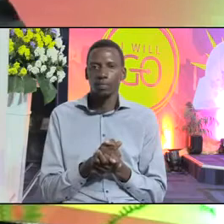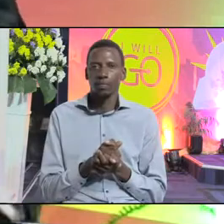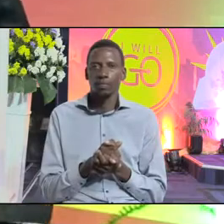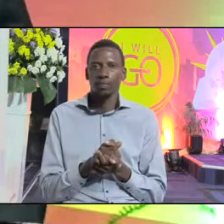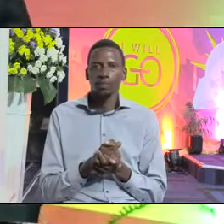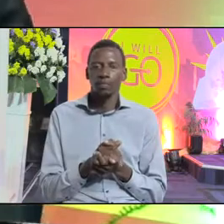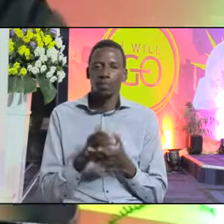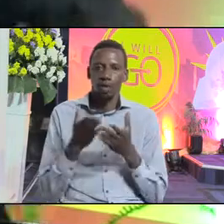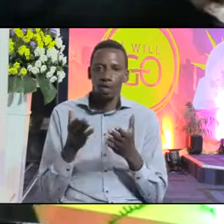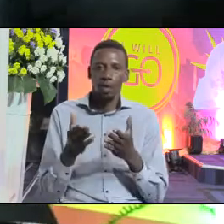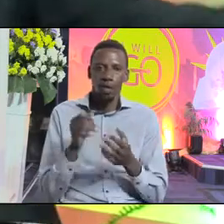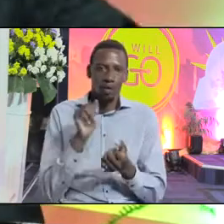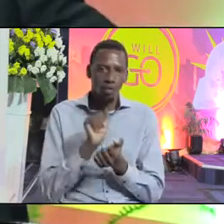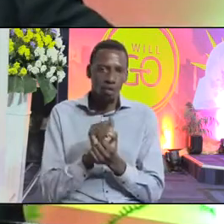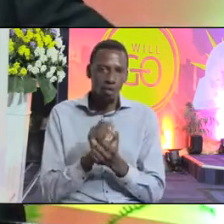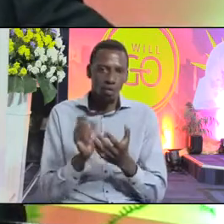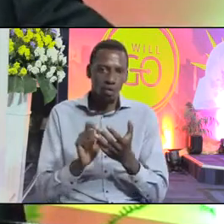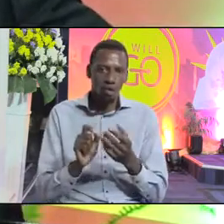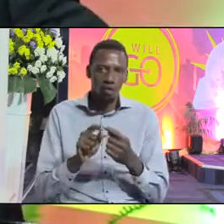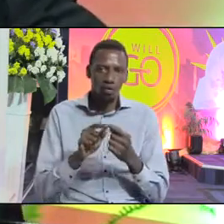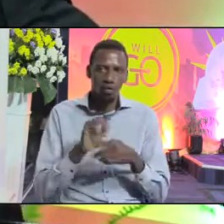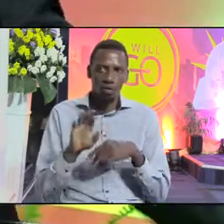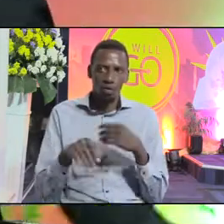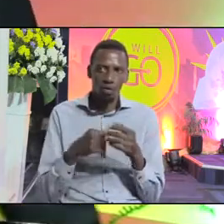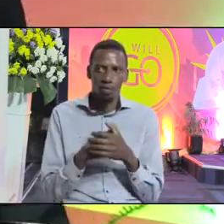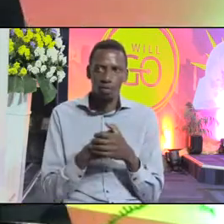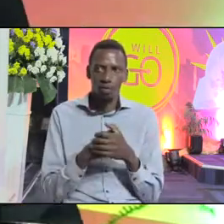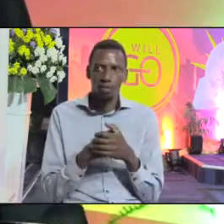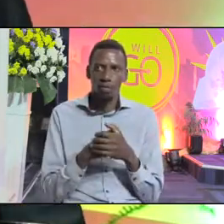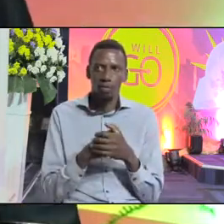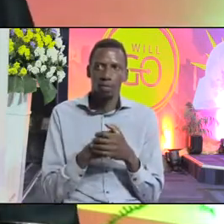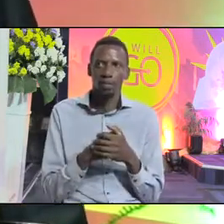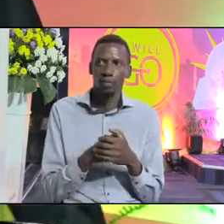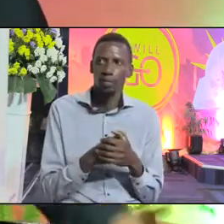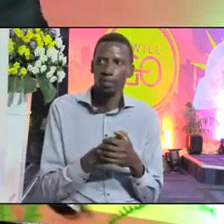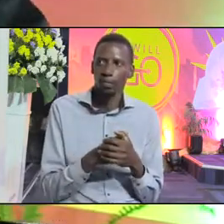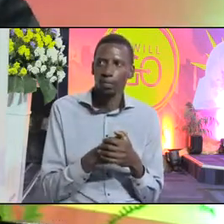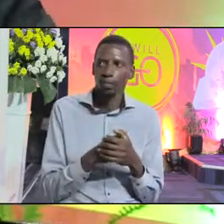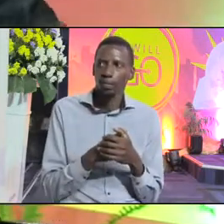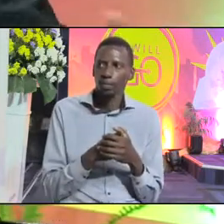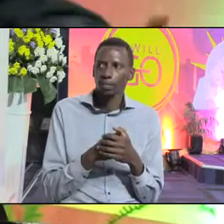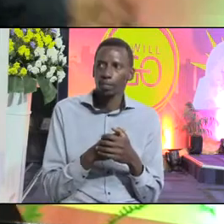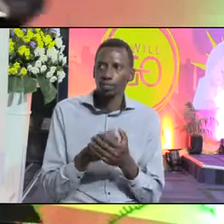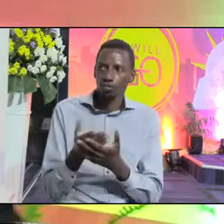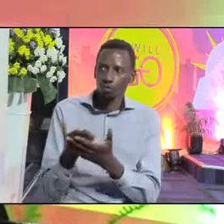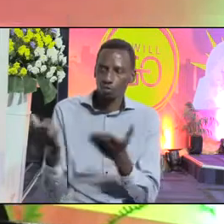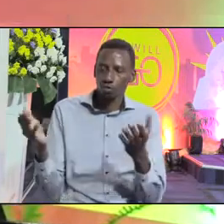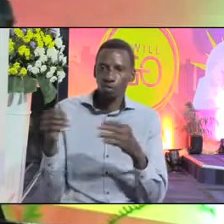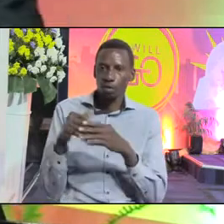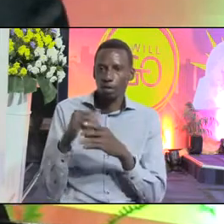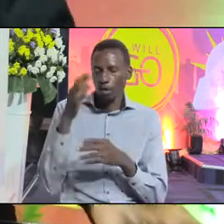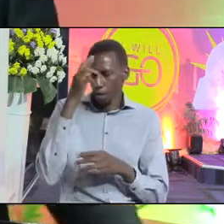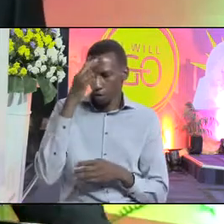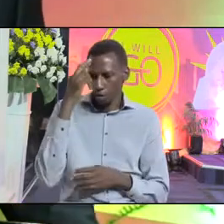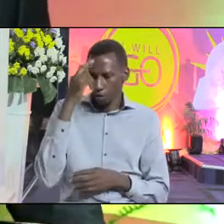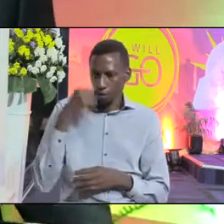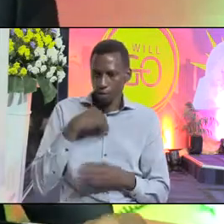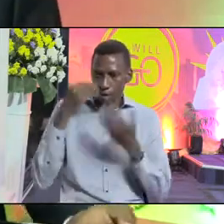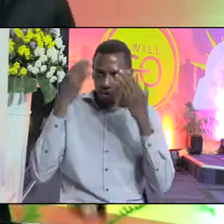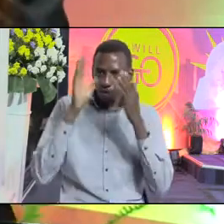And here Paul writes to all that be in Rome. I do not know your names